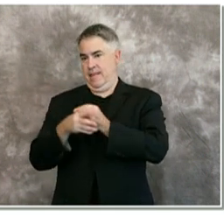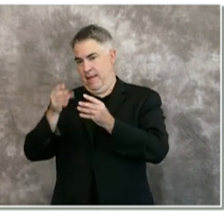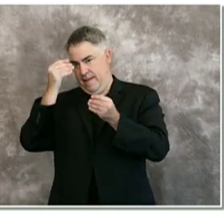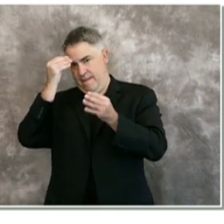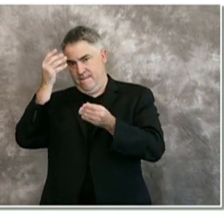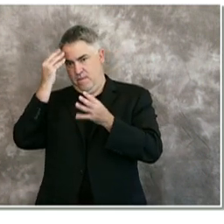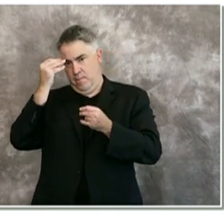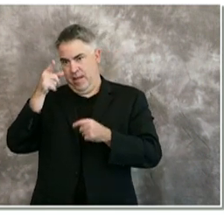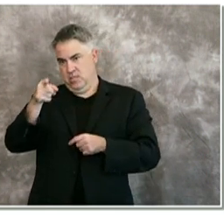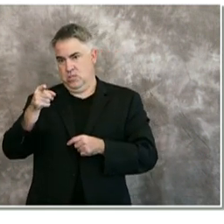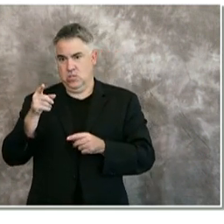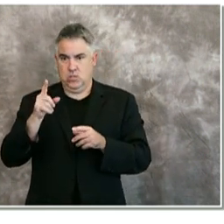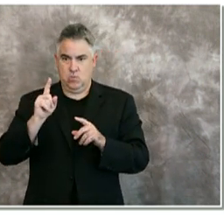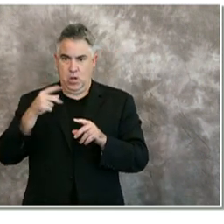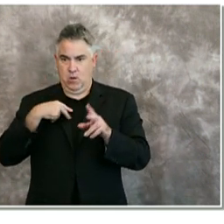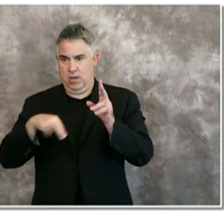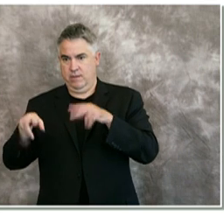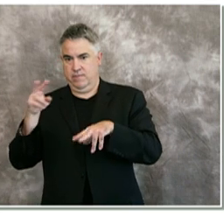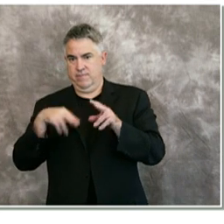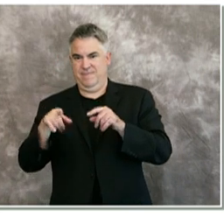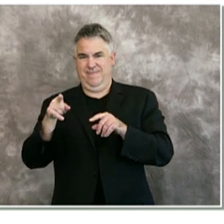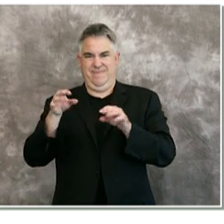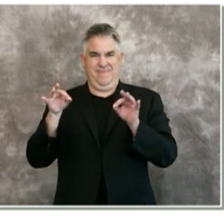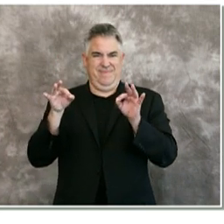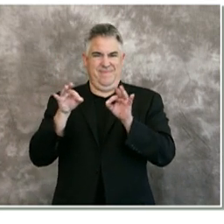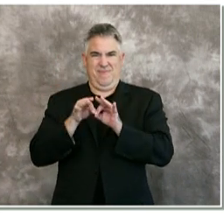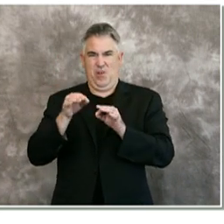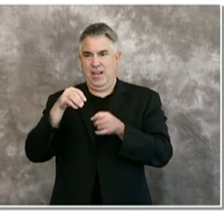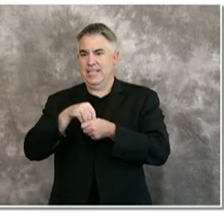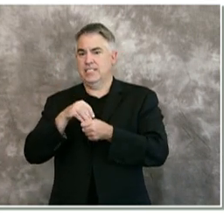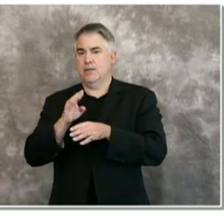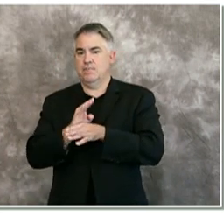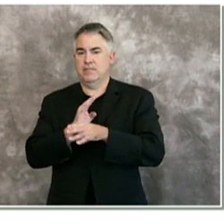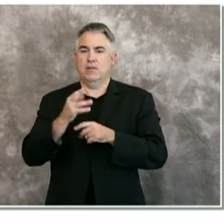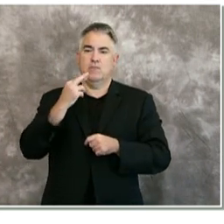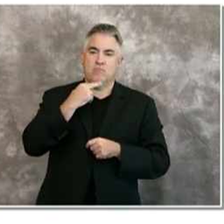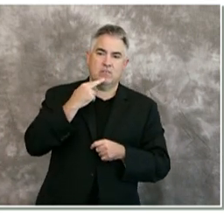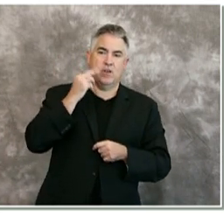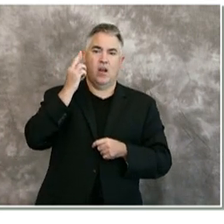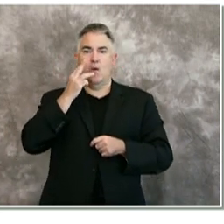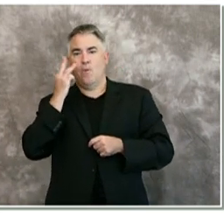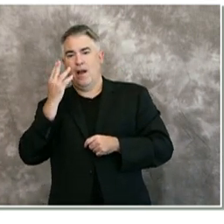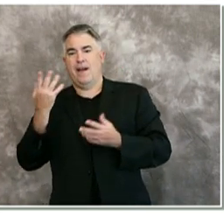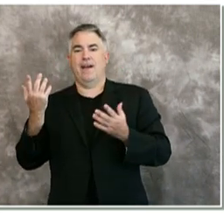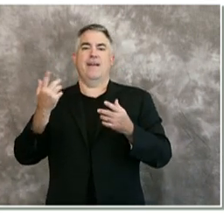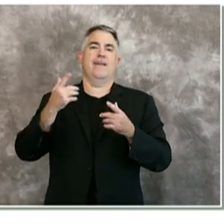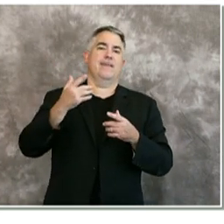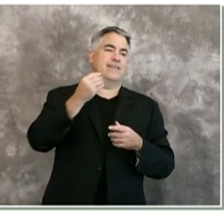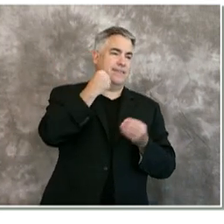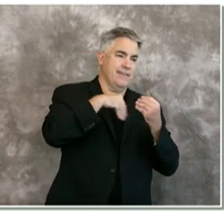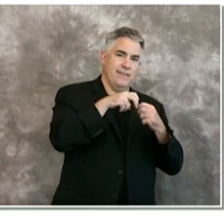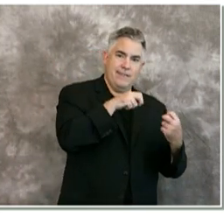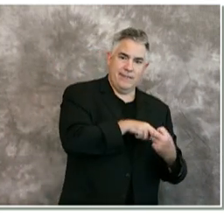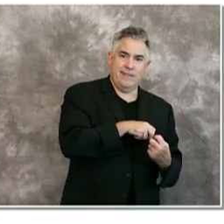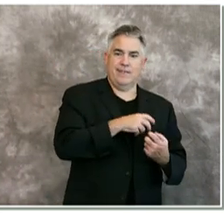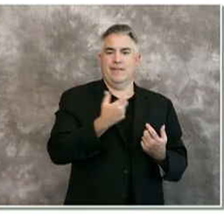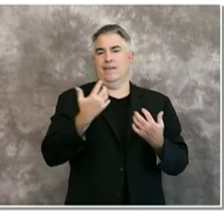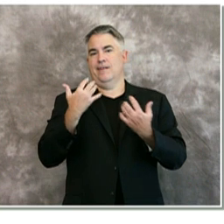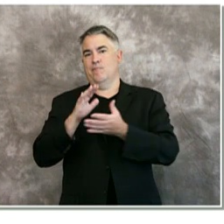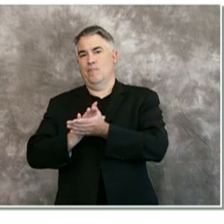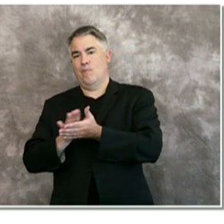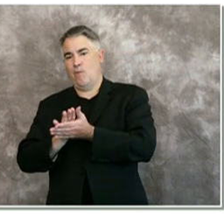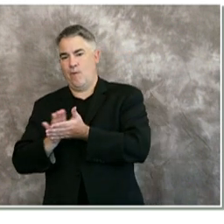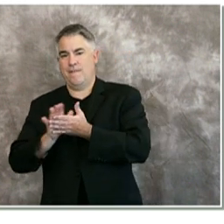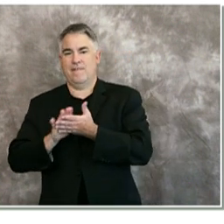of counties that have to close indoor businesses for restaurants, wineries, tasting rooms, movie theaters, family entertainment